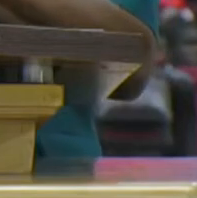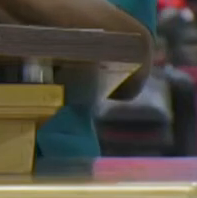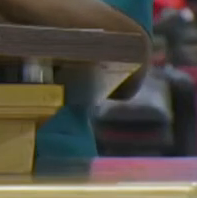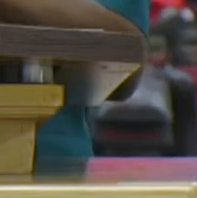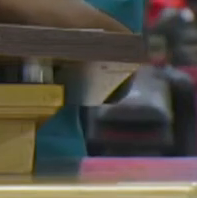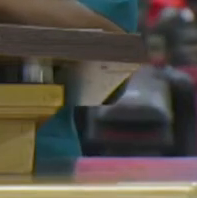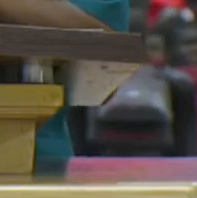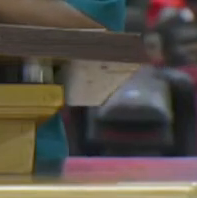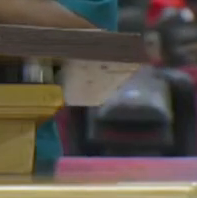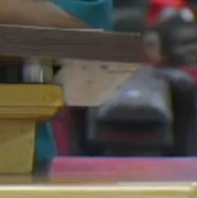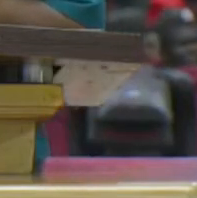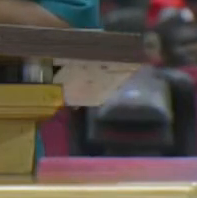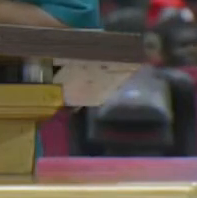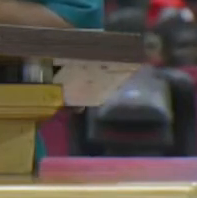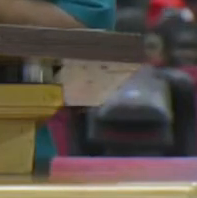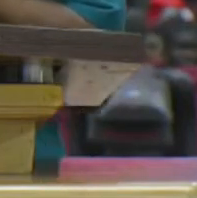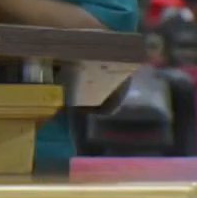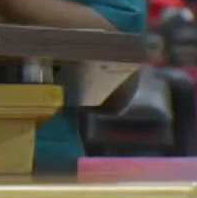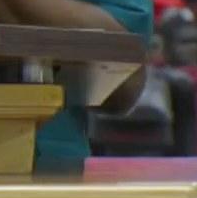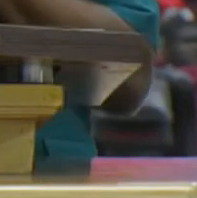Tell number two.